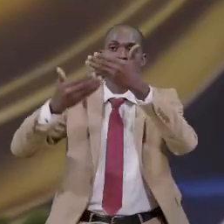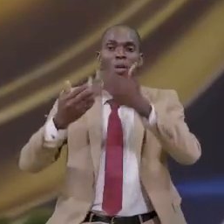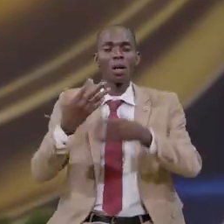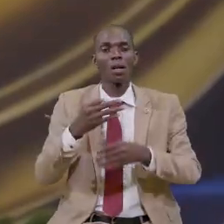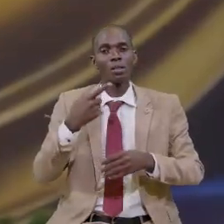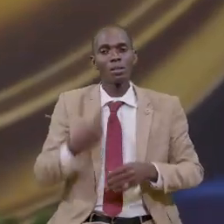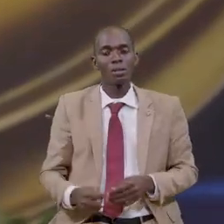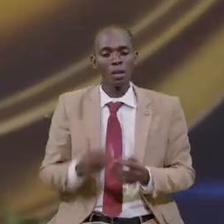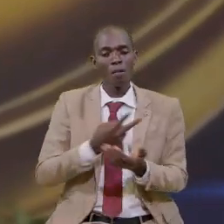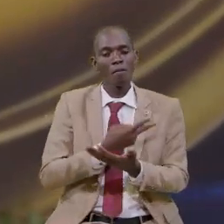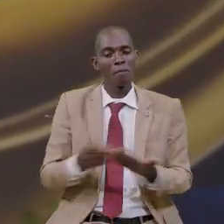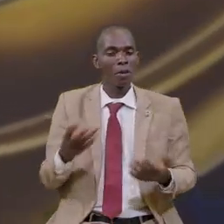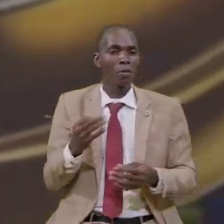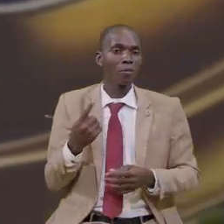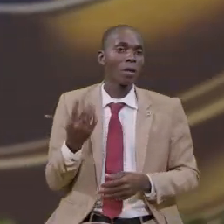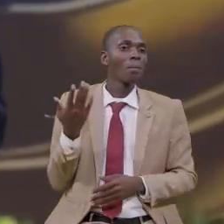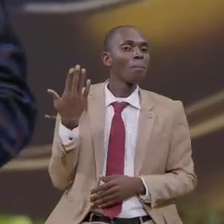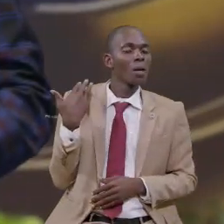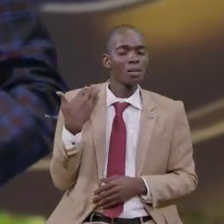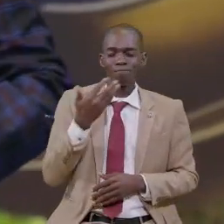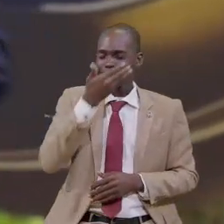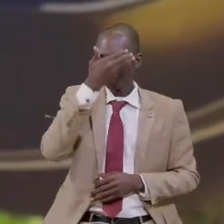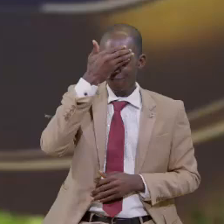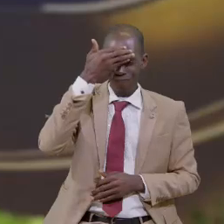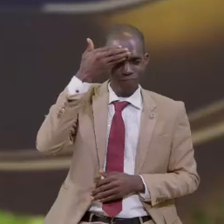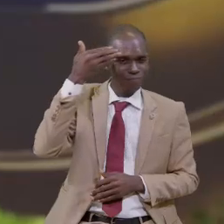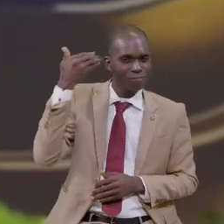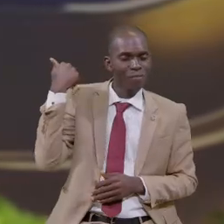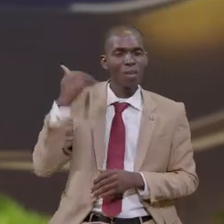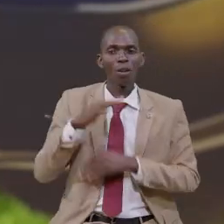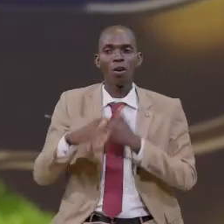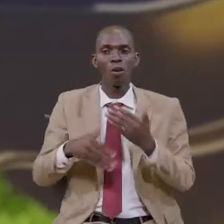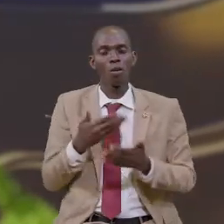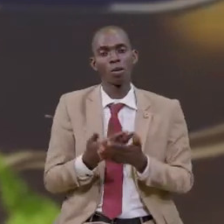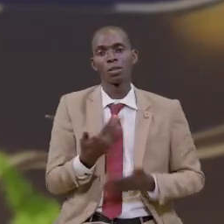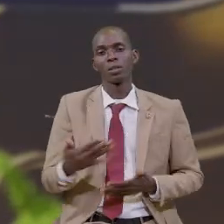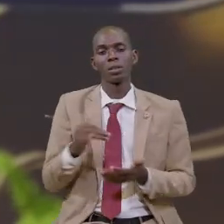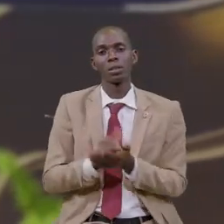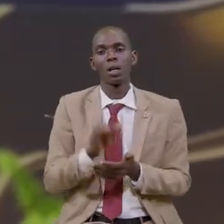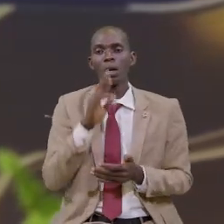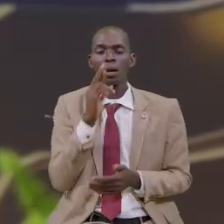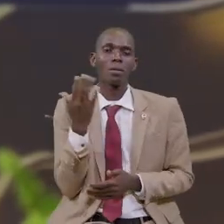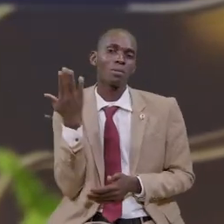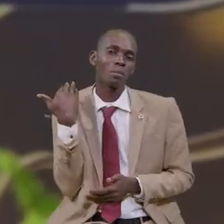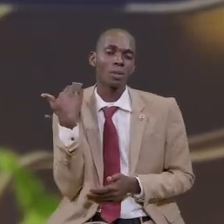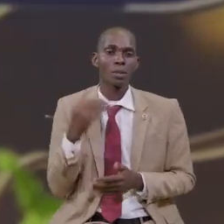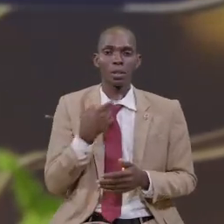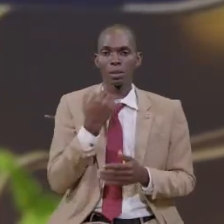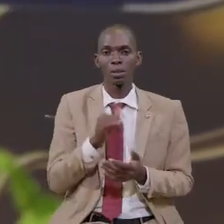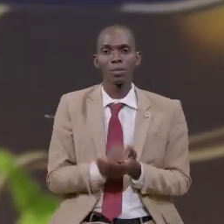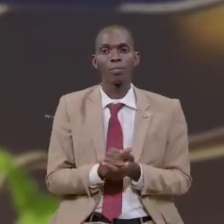the past. It says, forgetting those things that are behind. It says, I